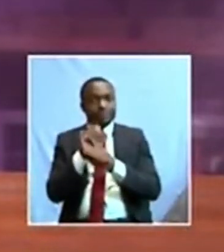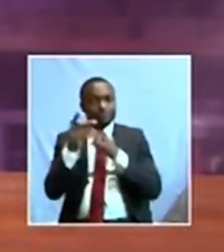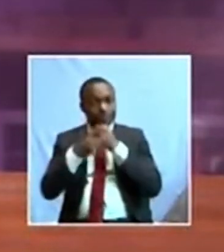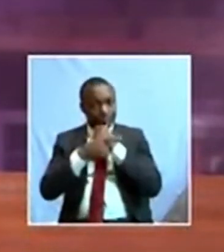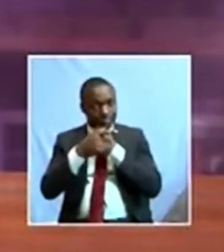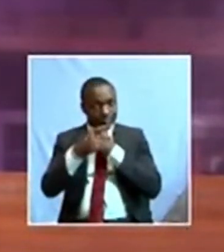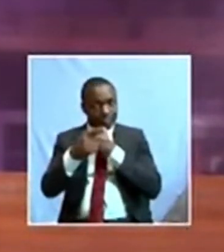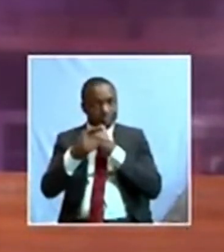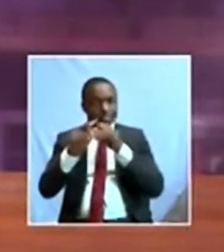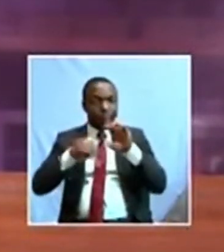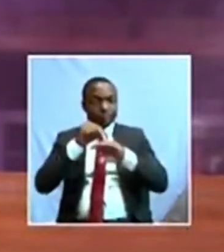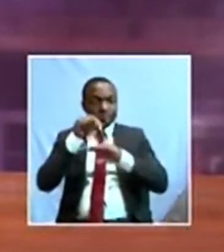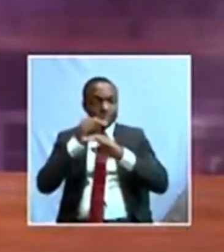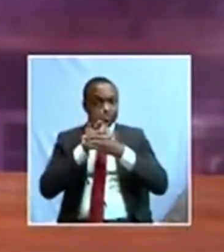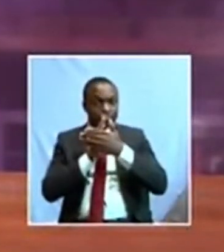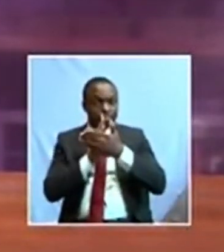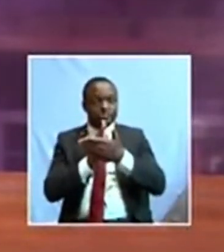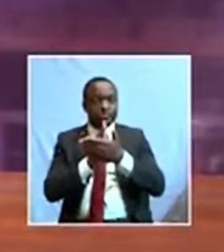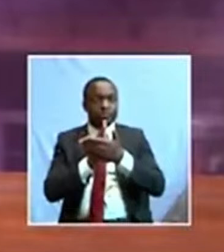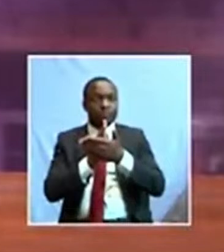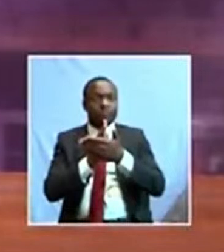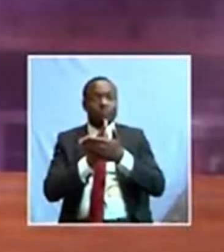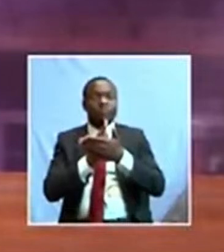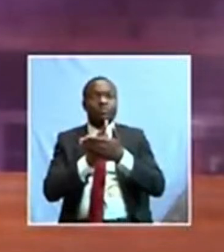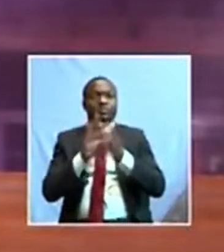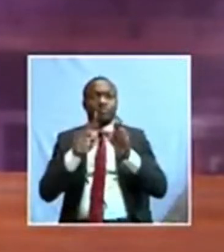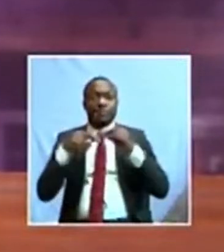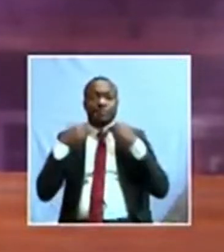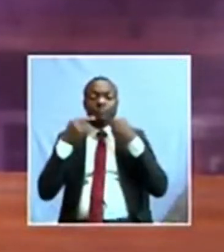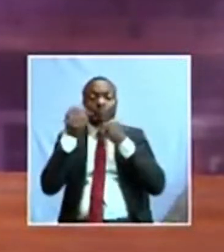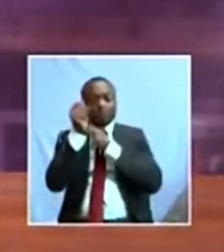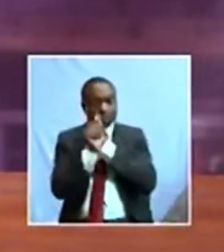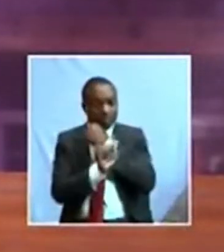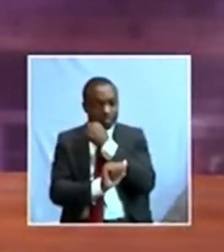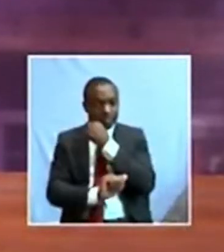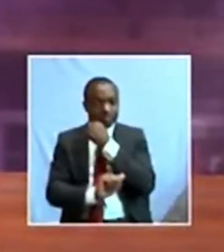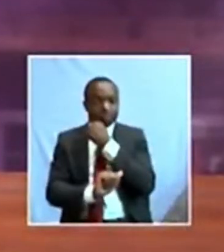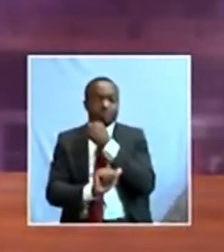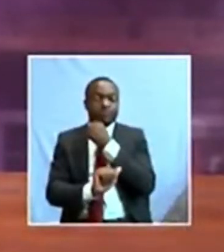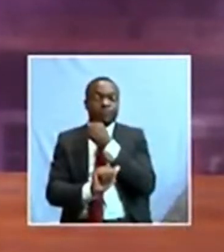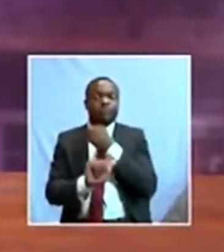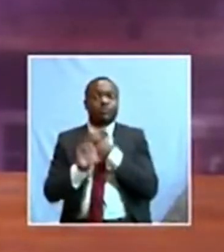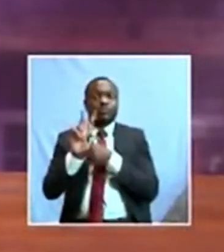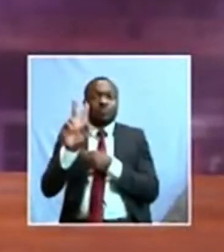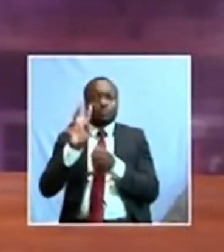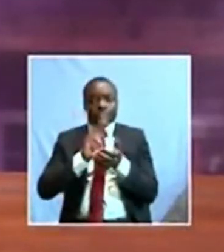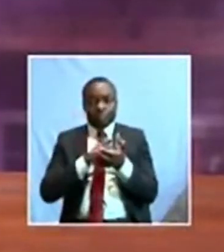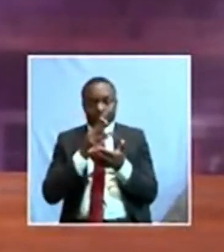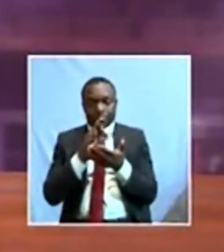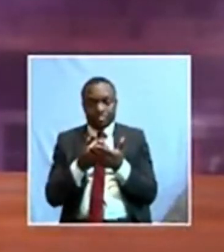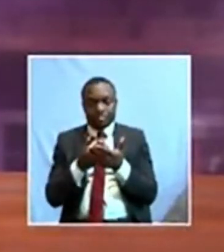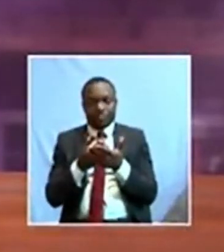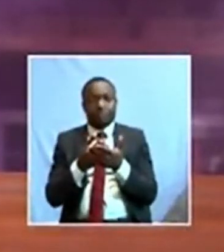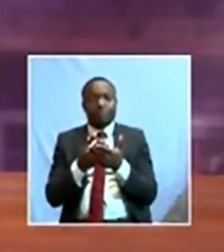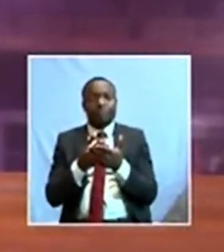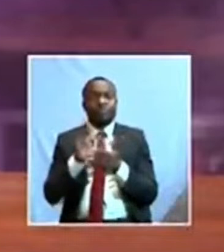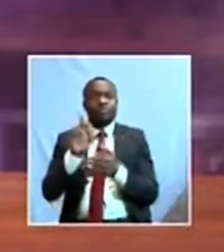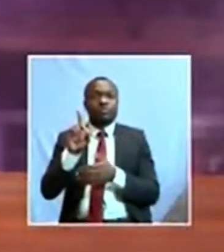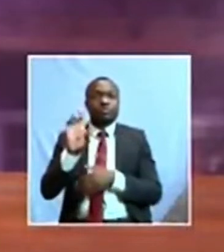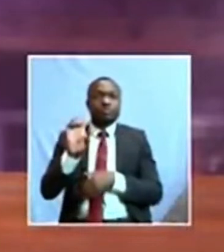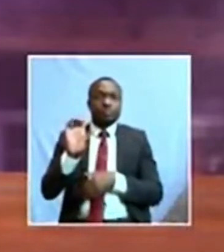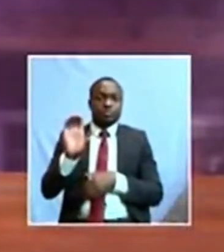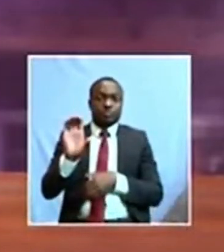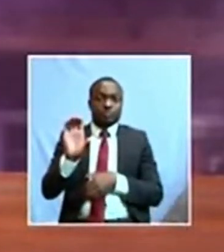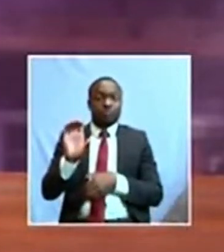Department of National Guidance and Religious Affairs, and we expect 2 witnesses which include the Drug Enforcement